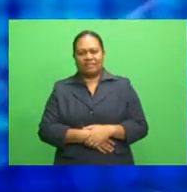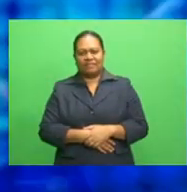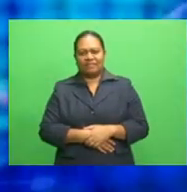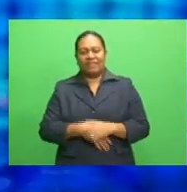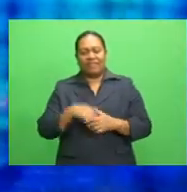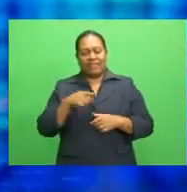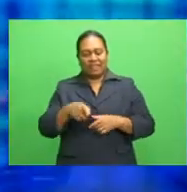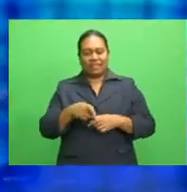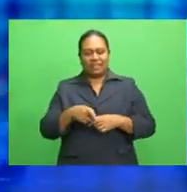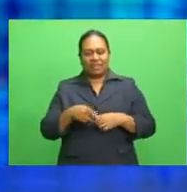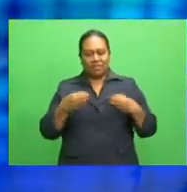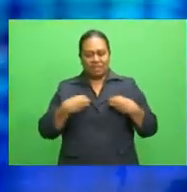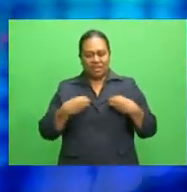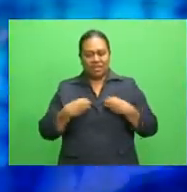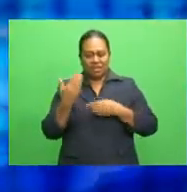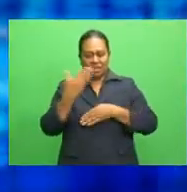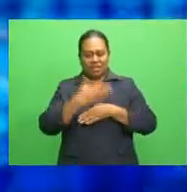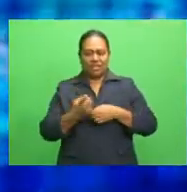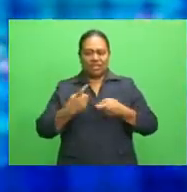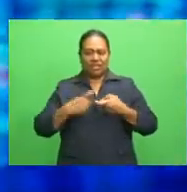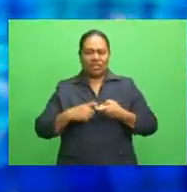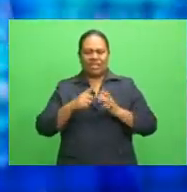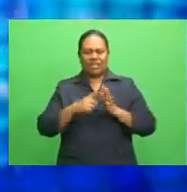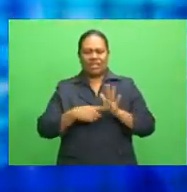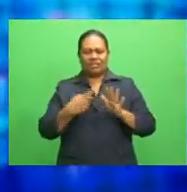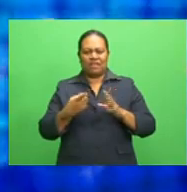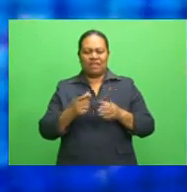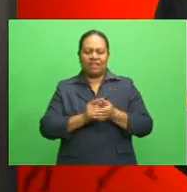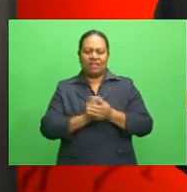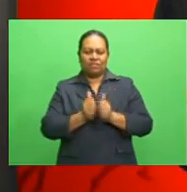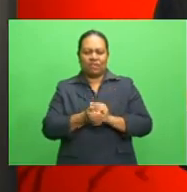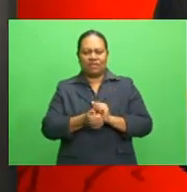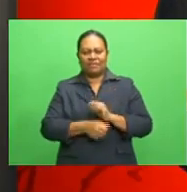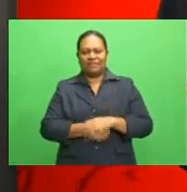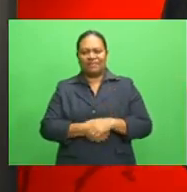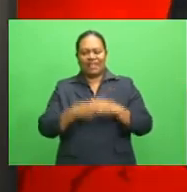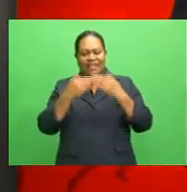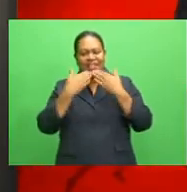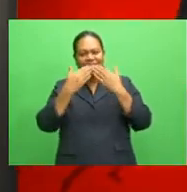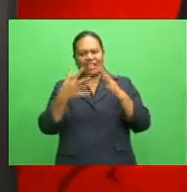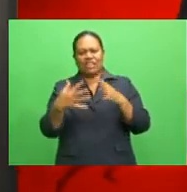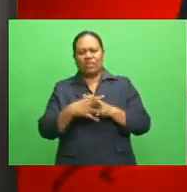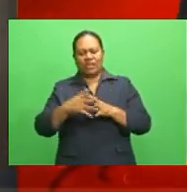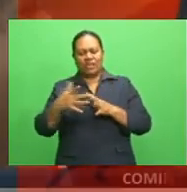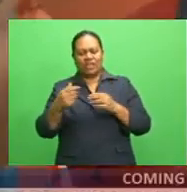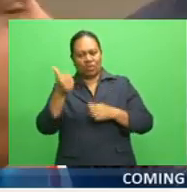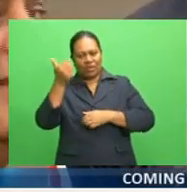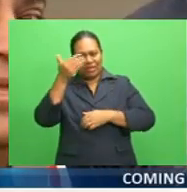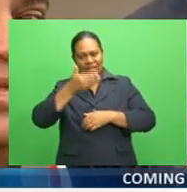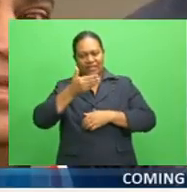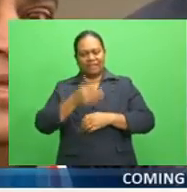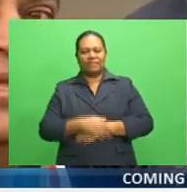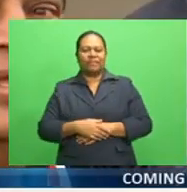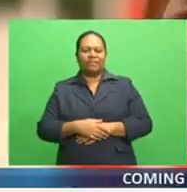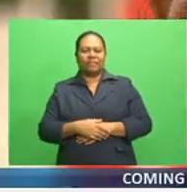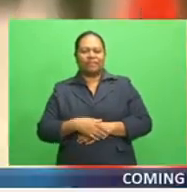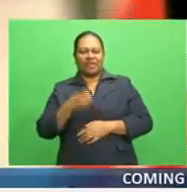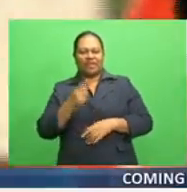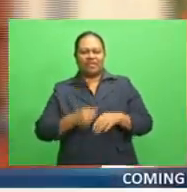That's it from Business Tonight. We now join Jamie with the latest in sports. Thank you, Whitney, and good evening. Bar